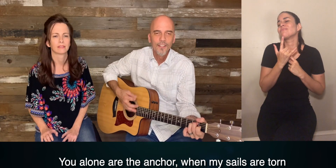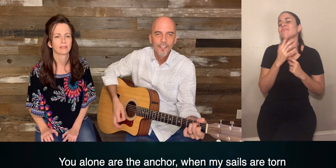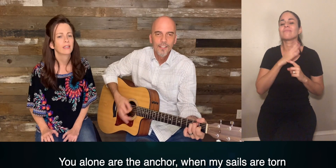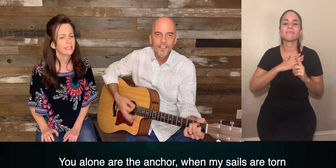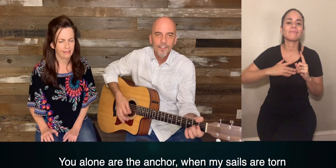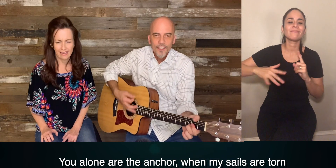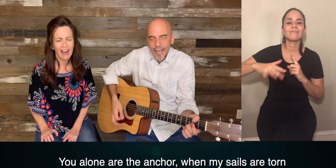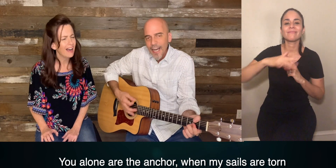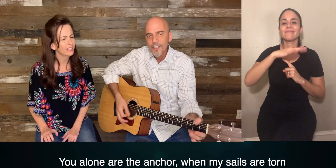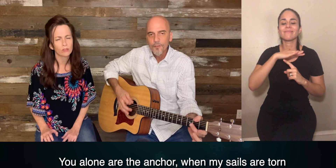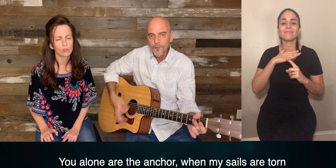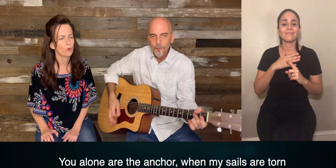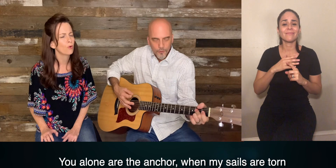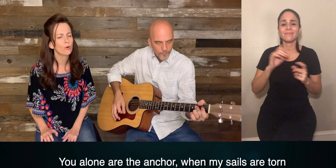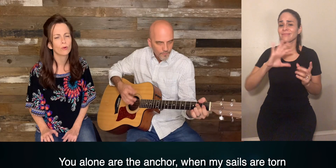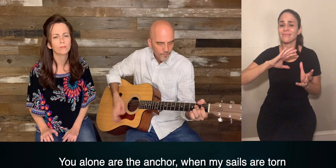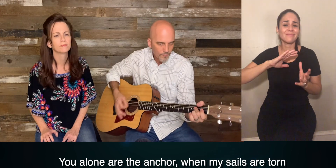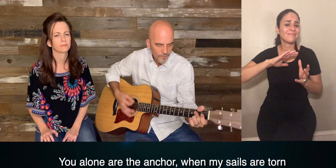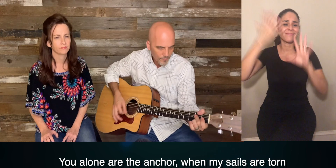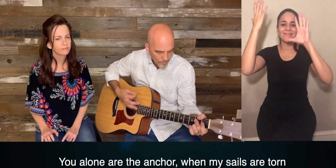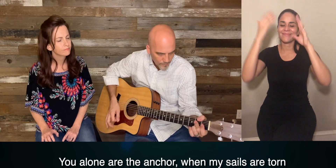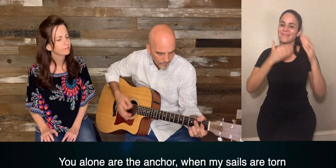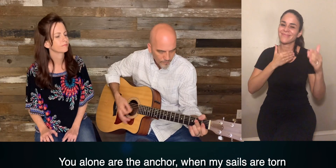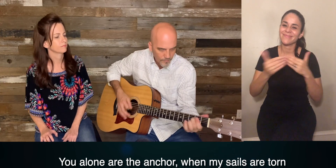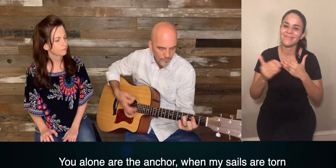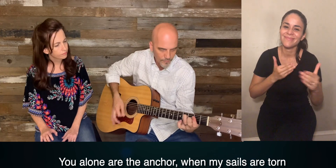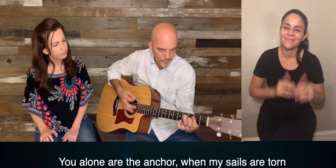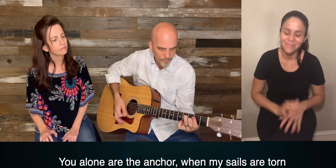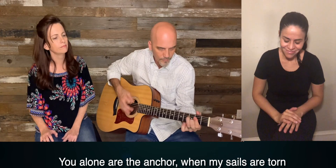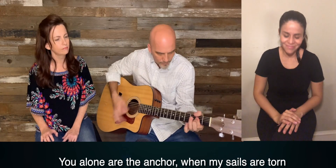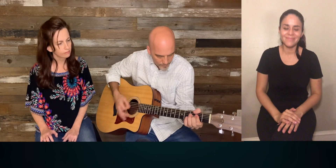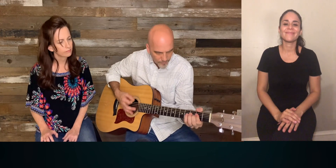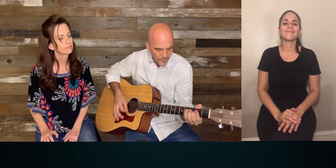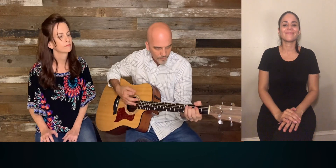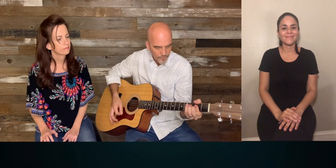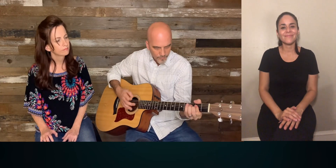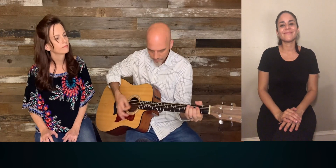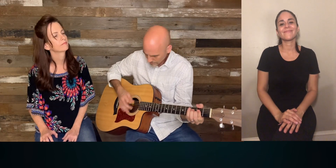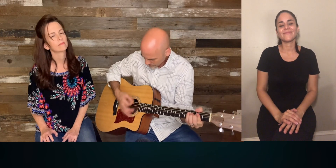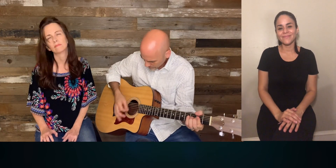in the eye of the storm.